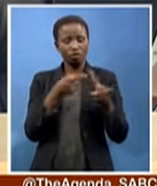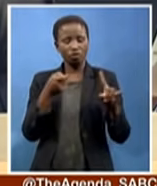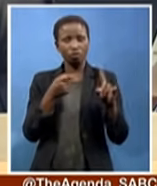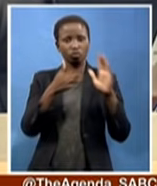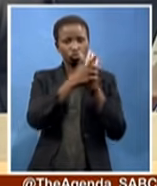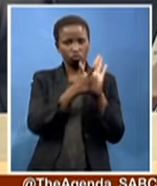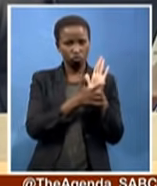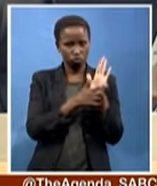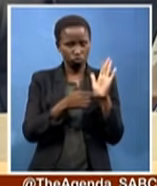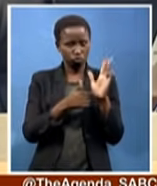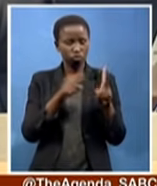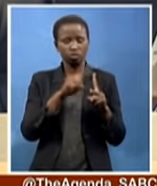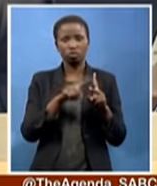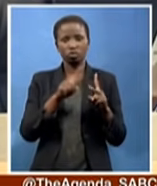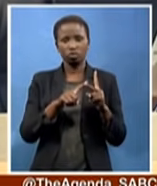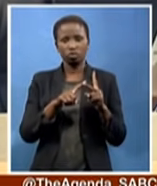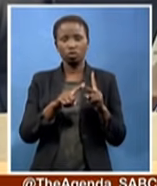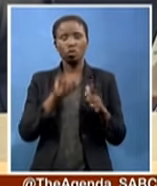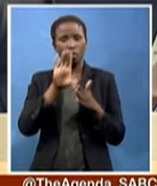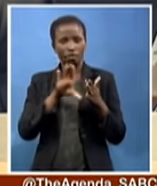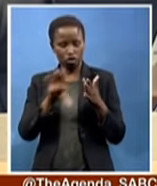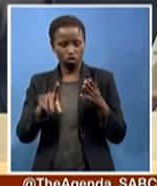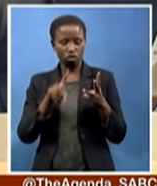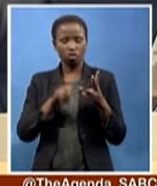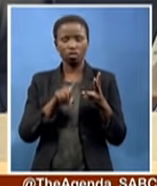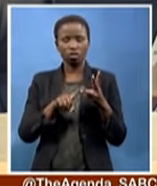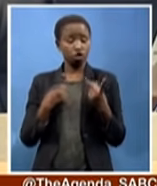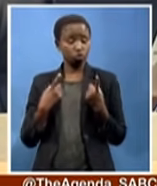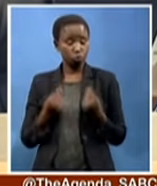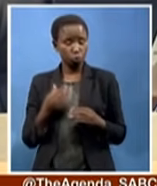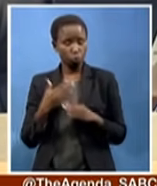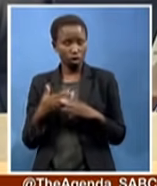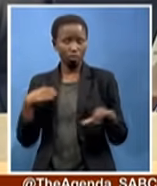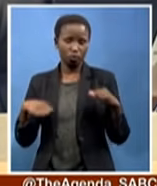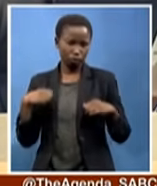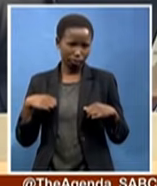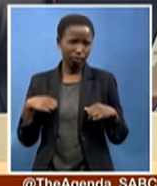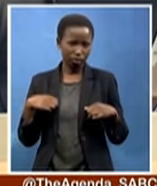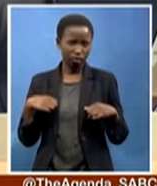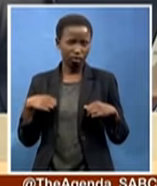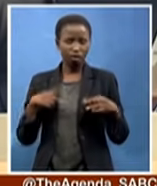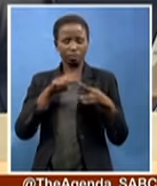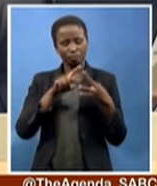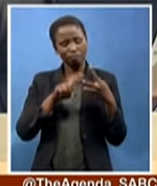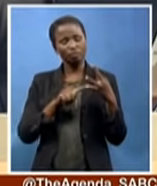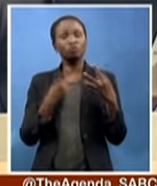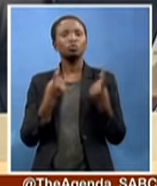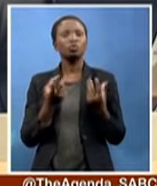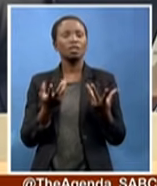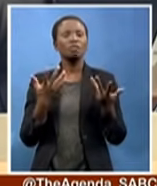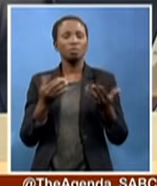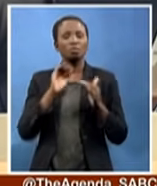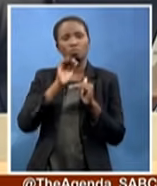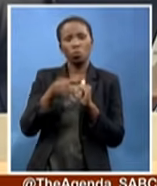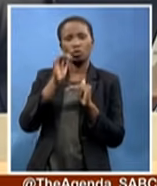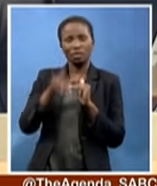practice. And we should do so to protect both political and administrative positions and to